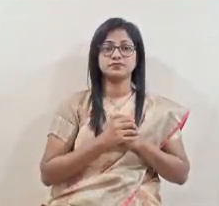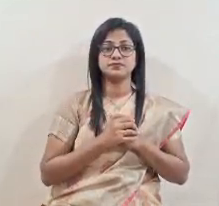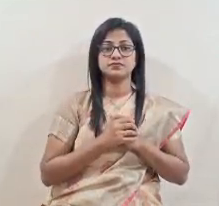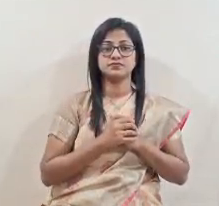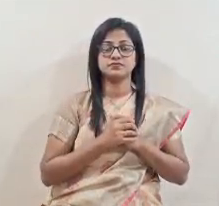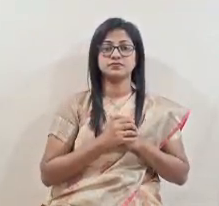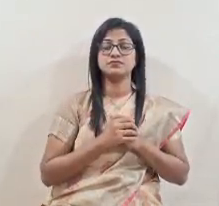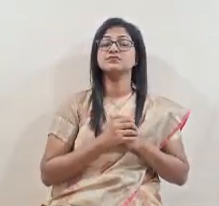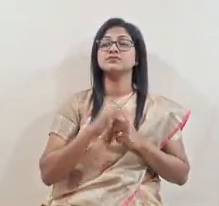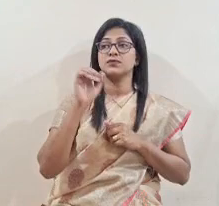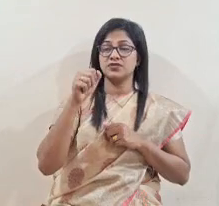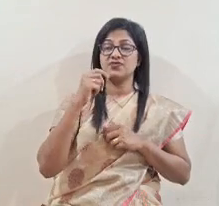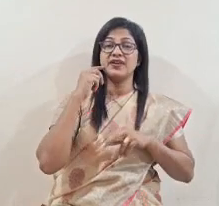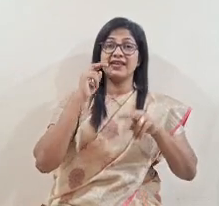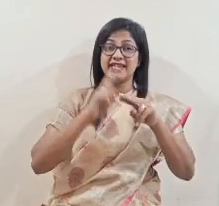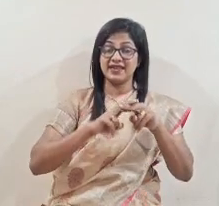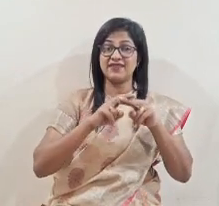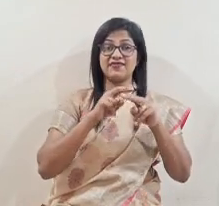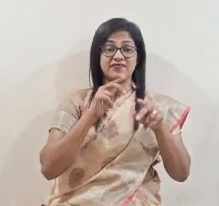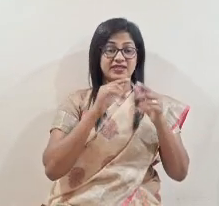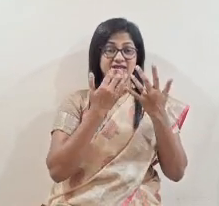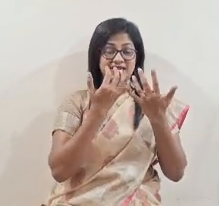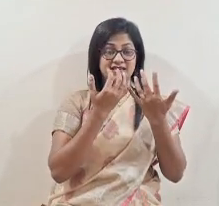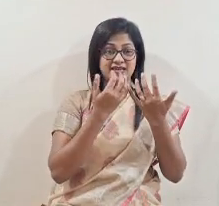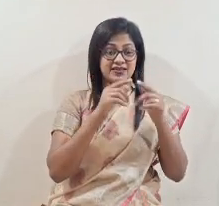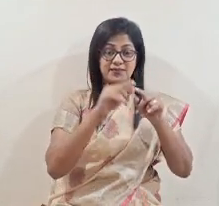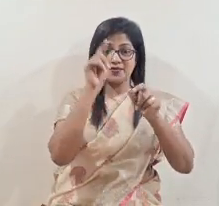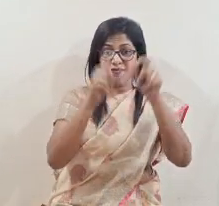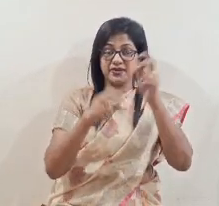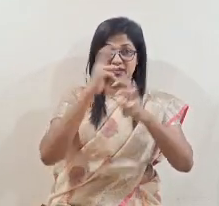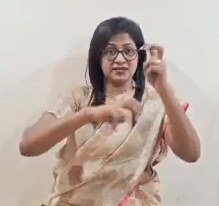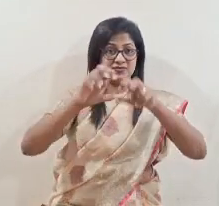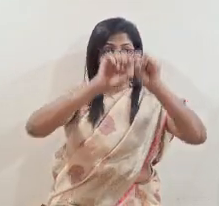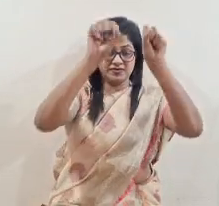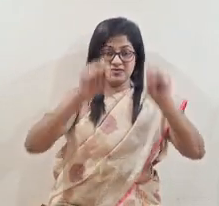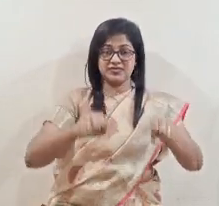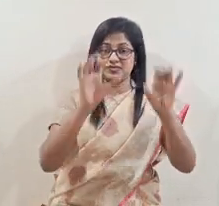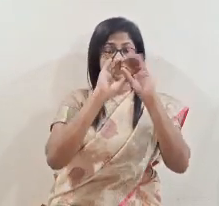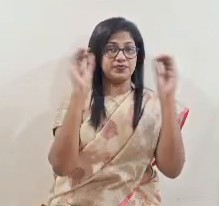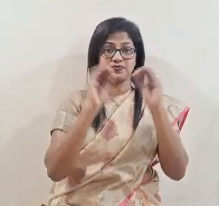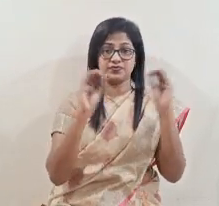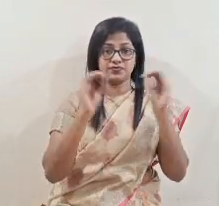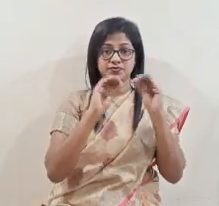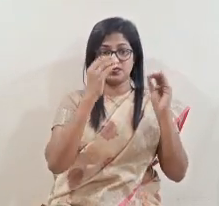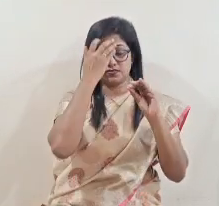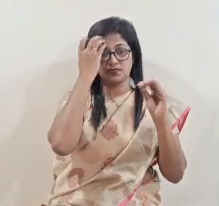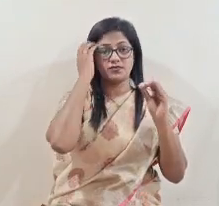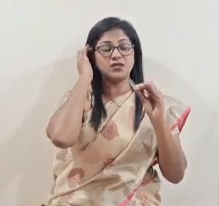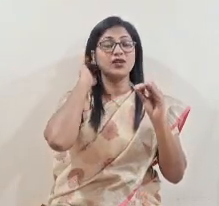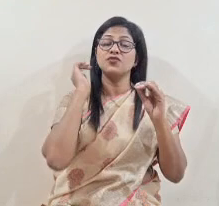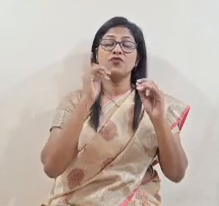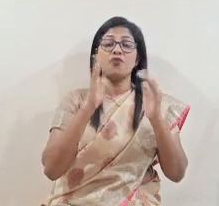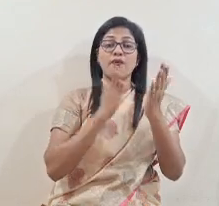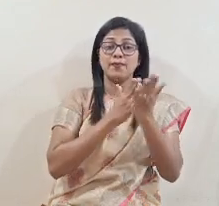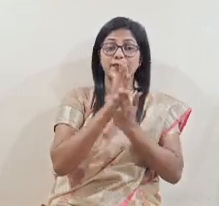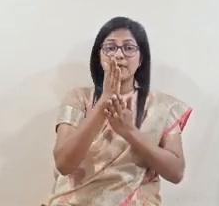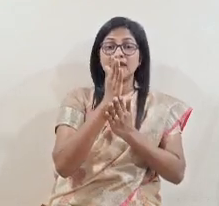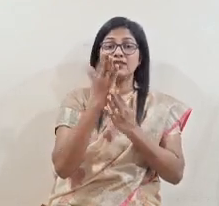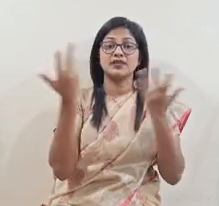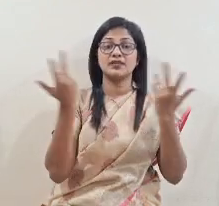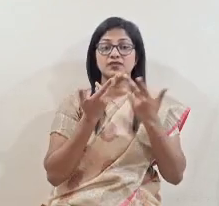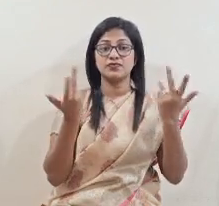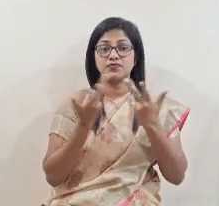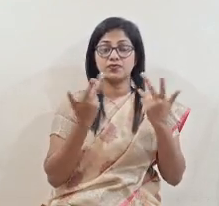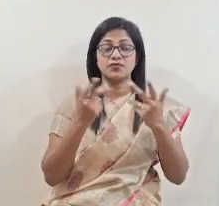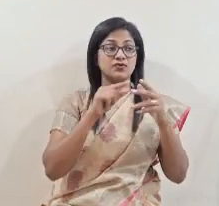method which is suitable for those cities where there is no public transport. so Because if there is no origin